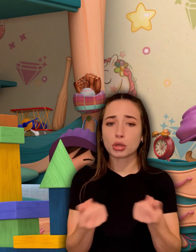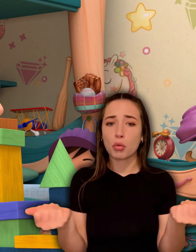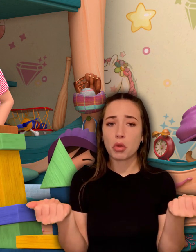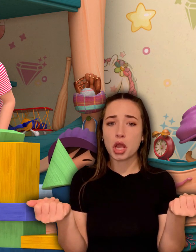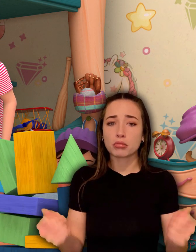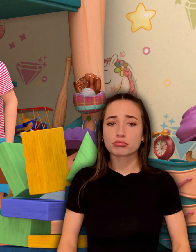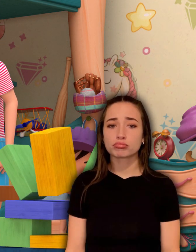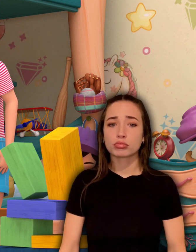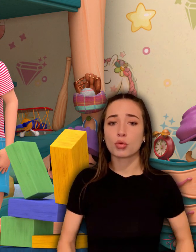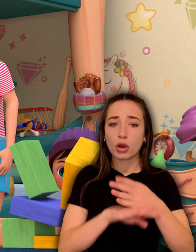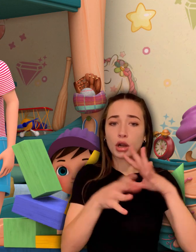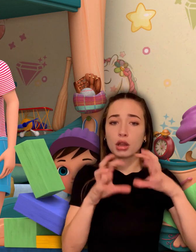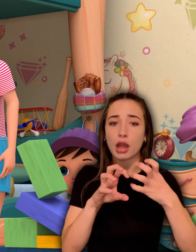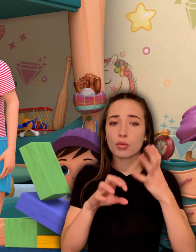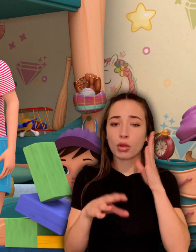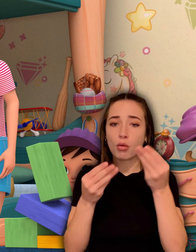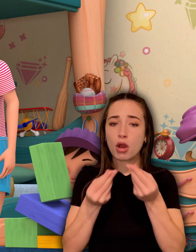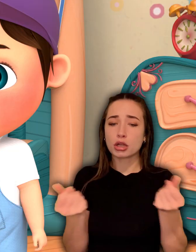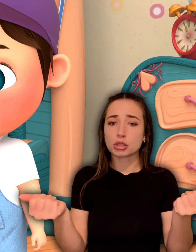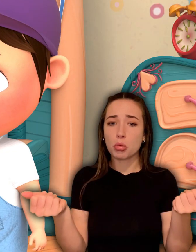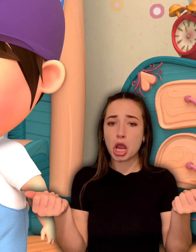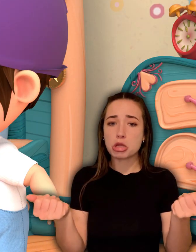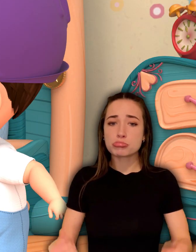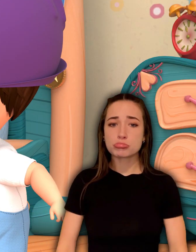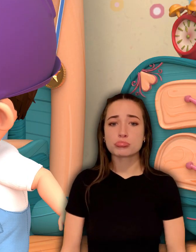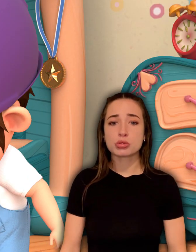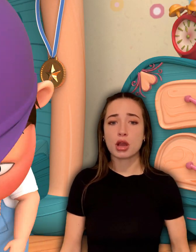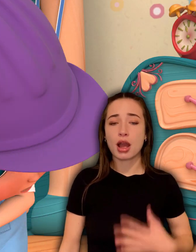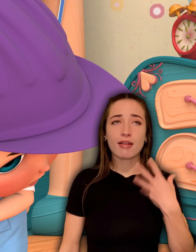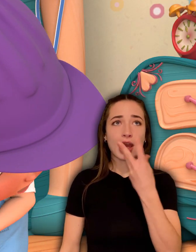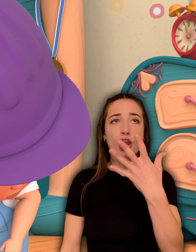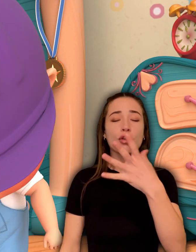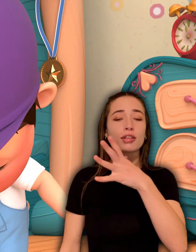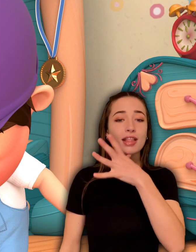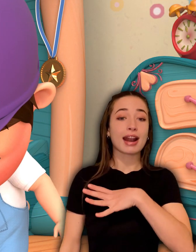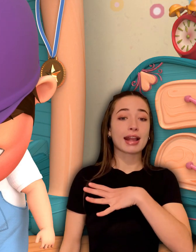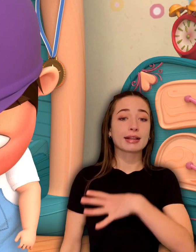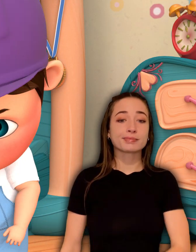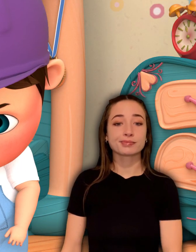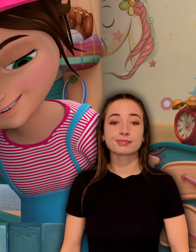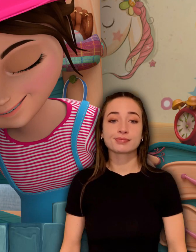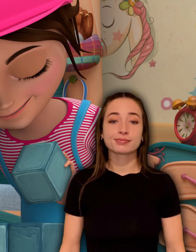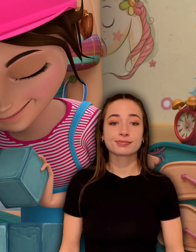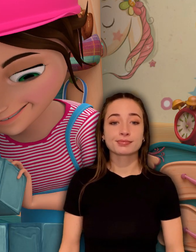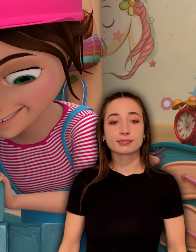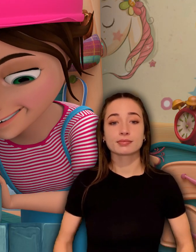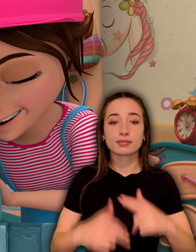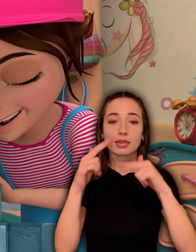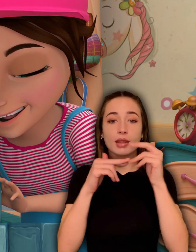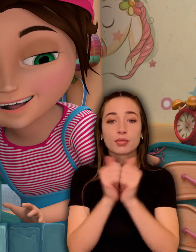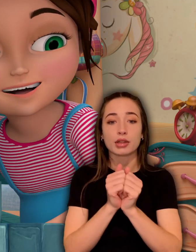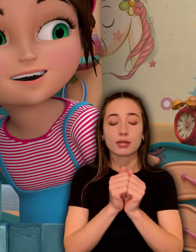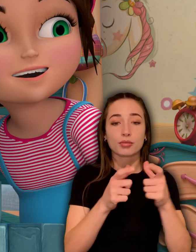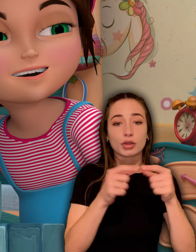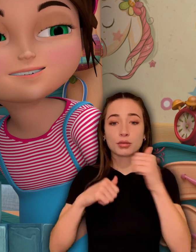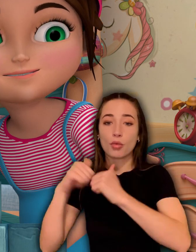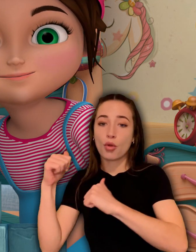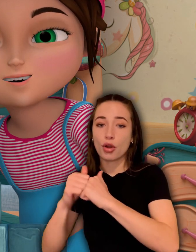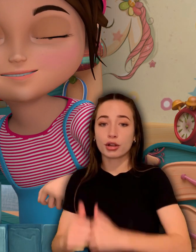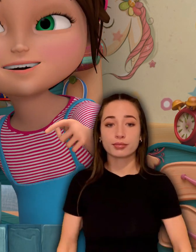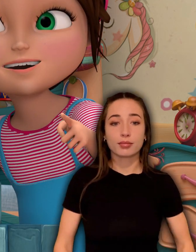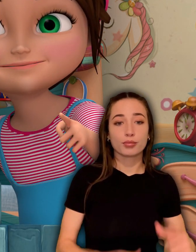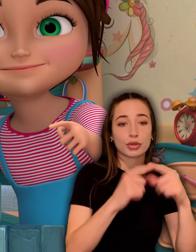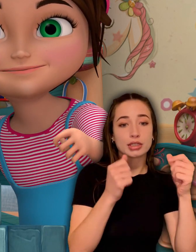wash away wooden clay will wash away my fair lady build it up with